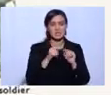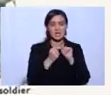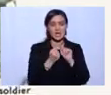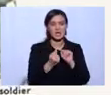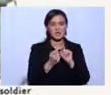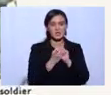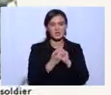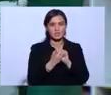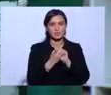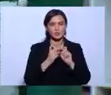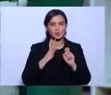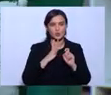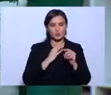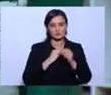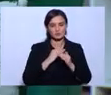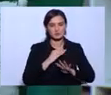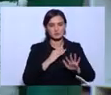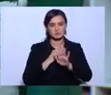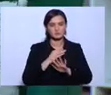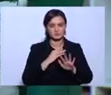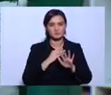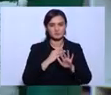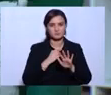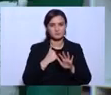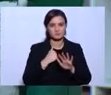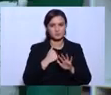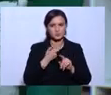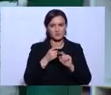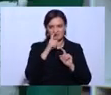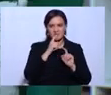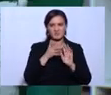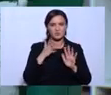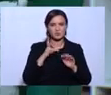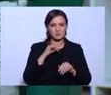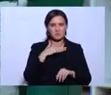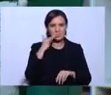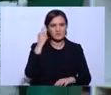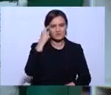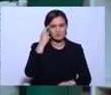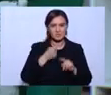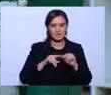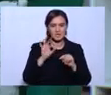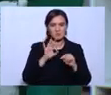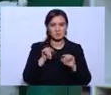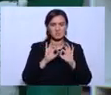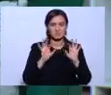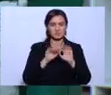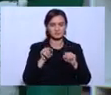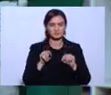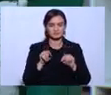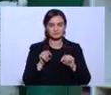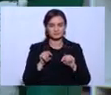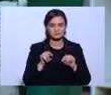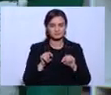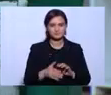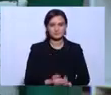surprising thing. He didn't fight for the Unionists. He fought for the Confederates. And this confused me for a really long time, but then I thought about it. And I